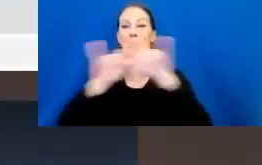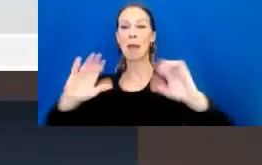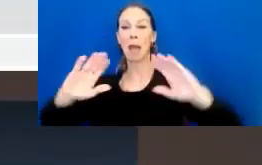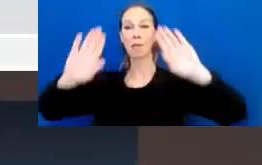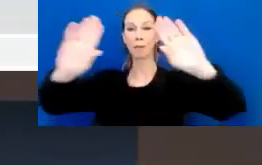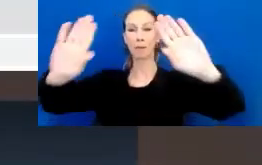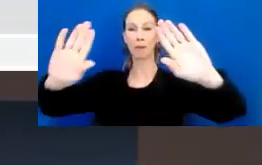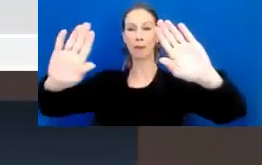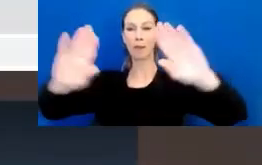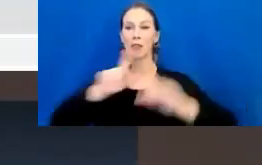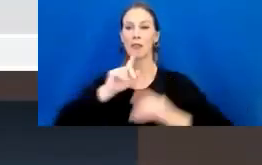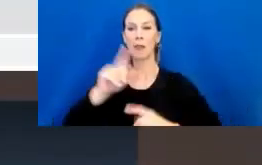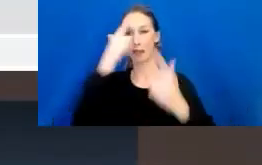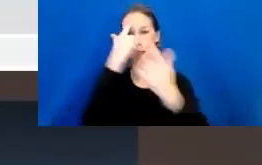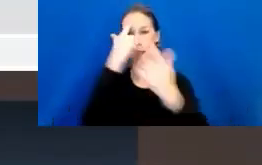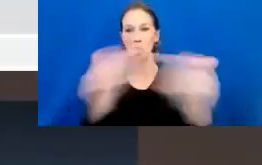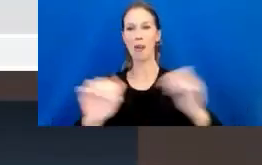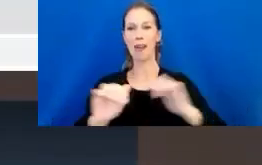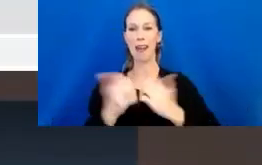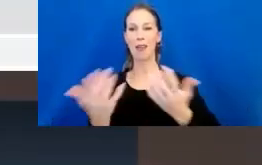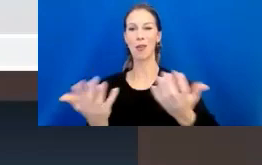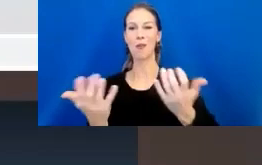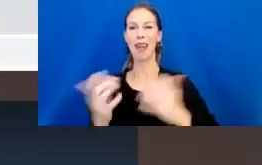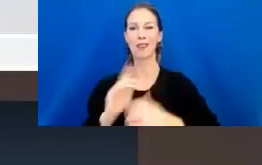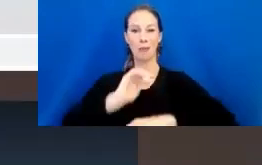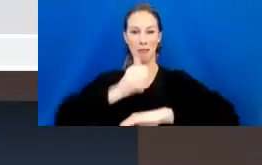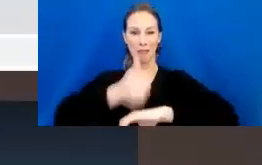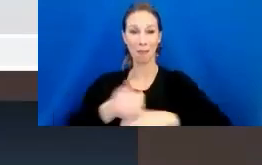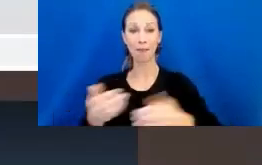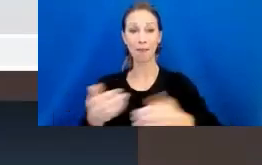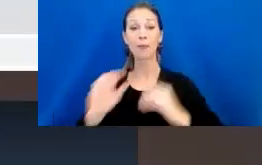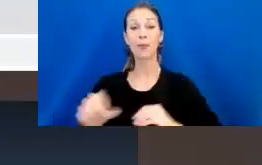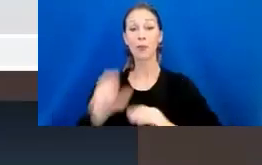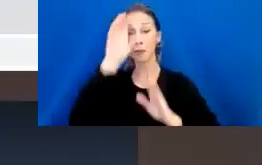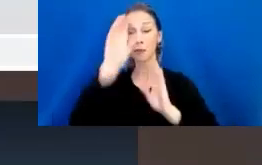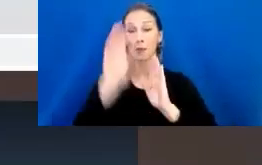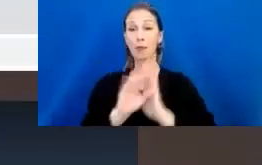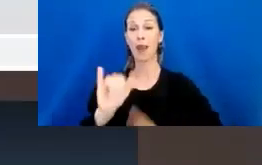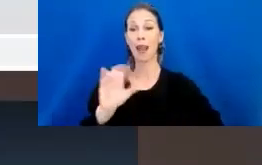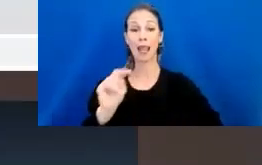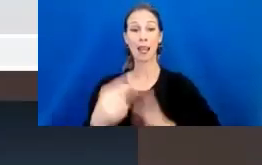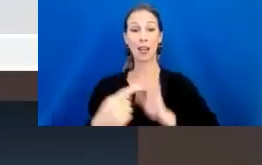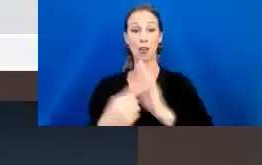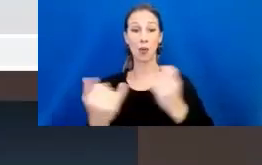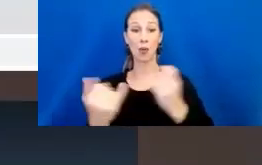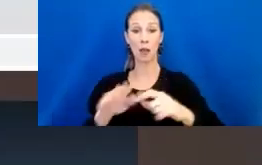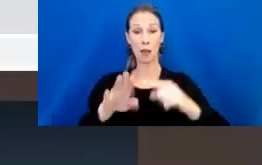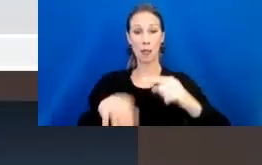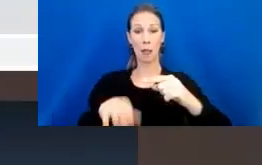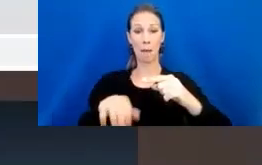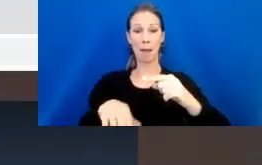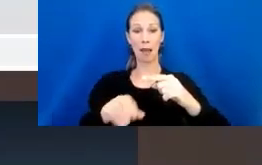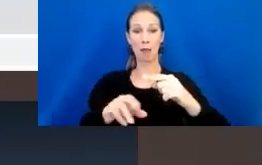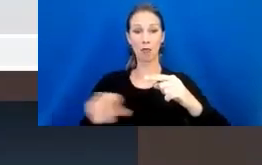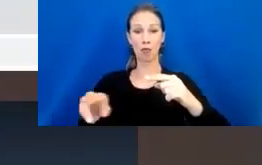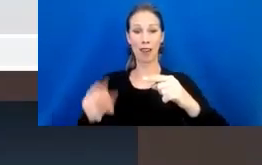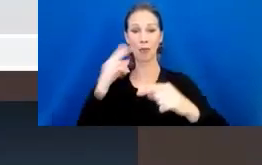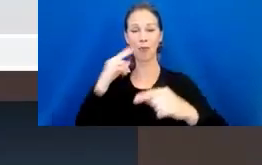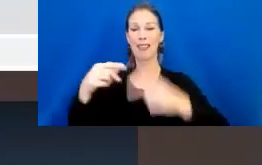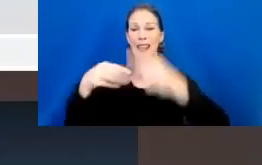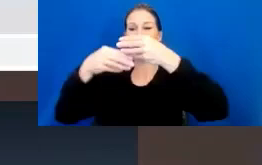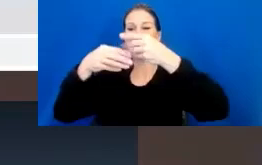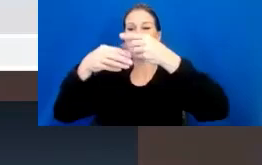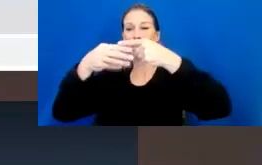preference. One other icon I will show today is in the bottom right corner, there's a menu icon with a few